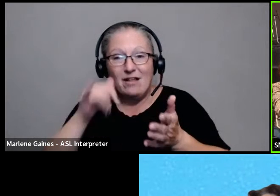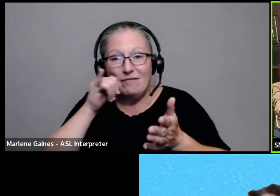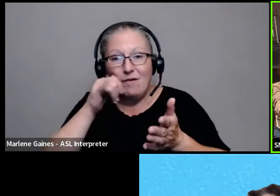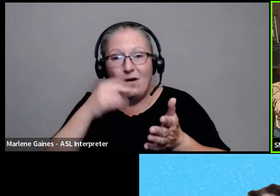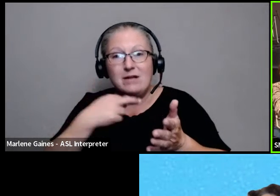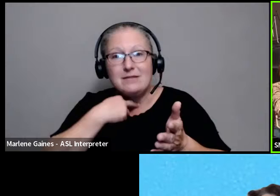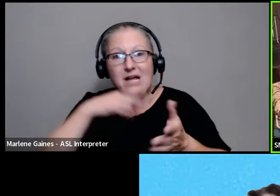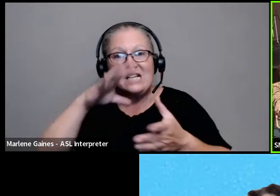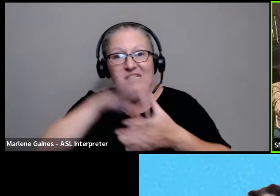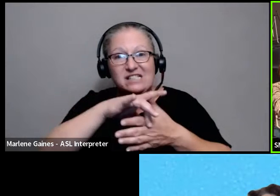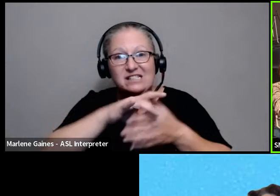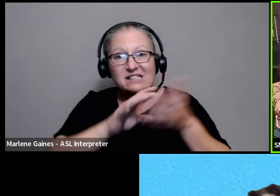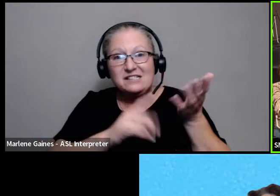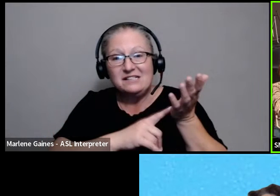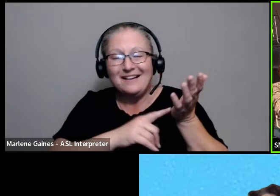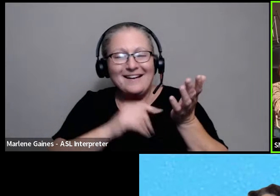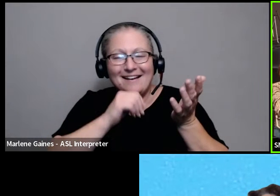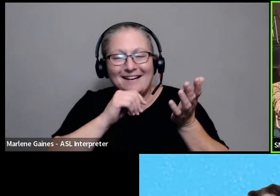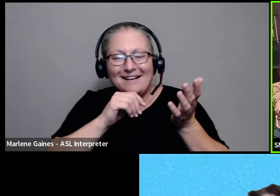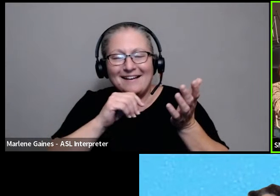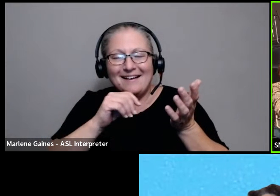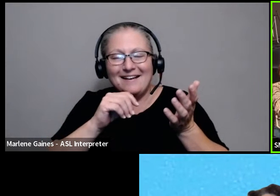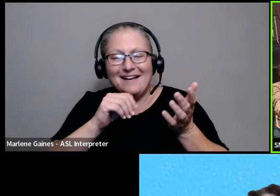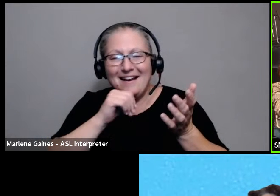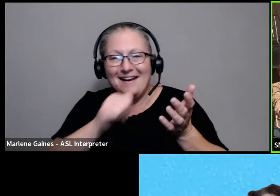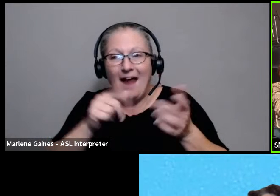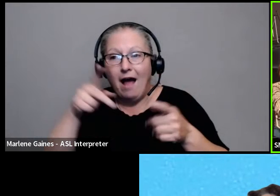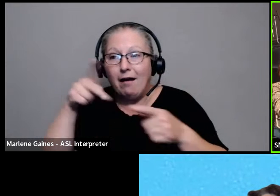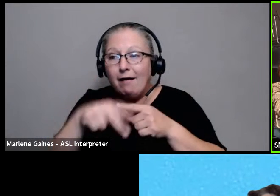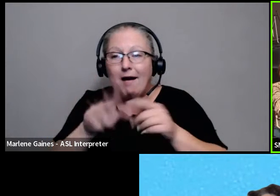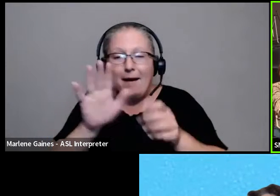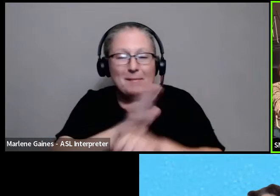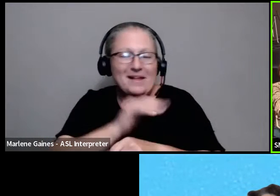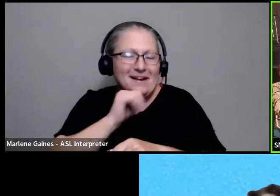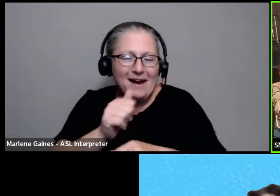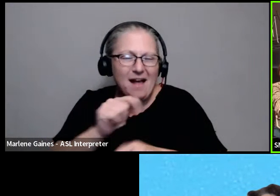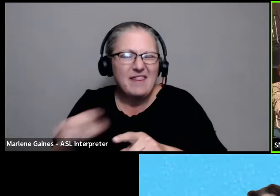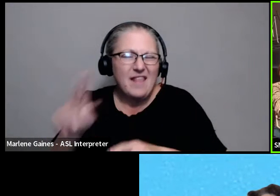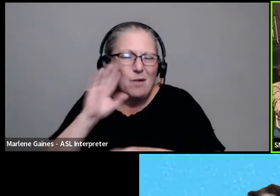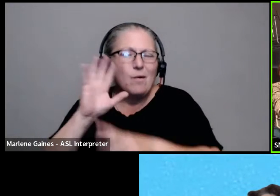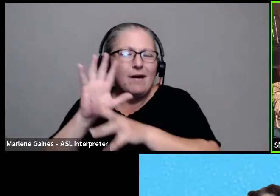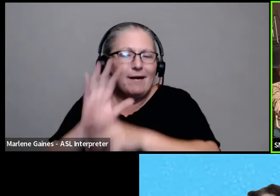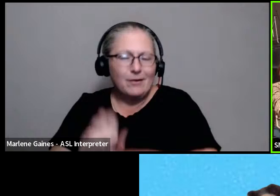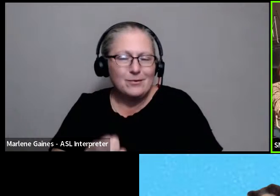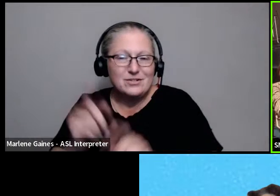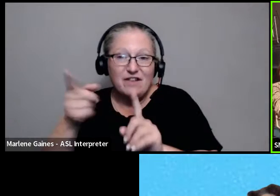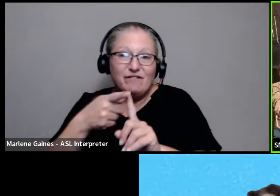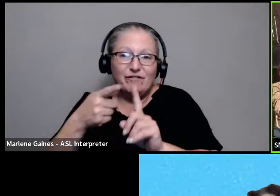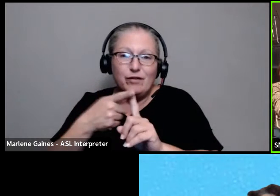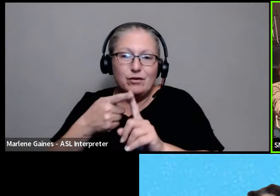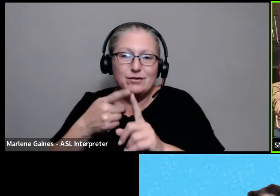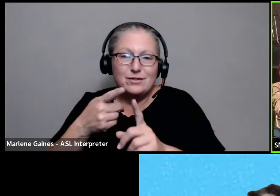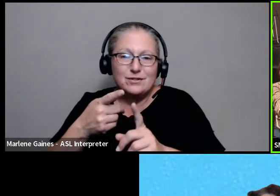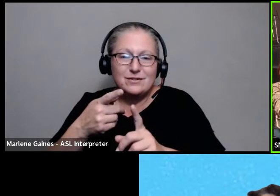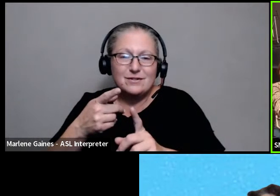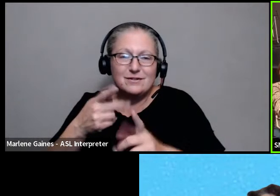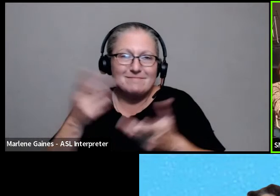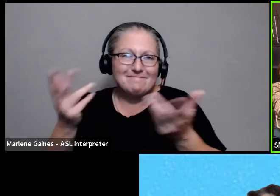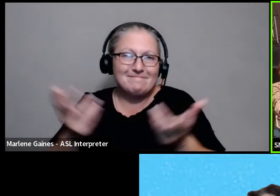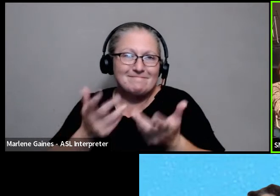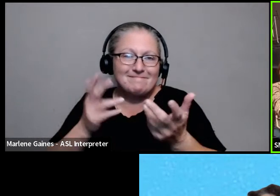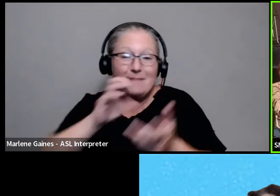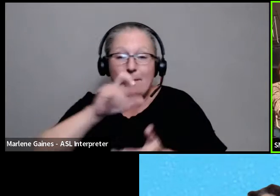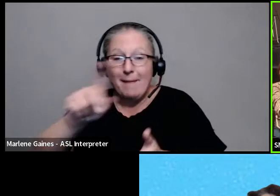phone. So, I think they get used to it at first, like you do the back to